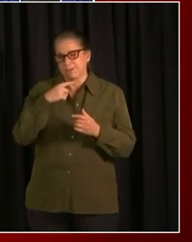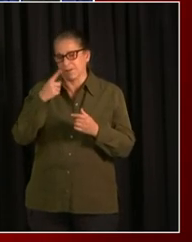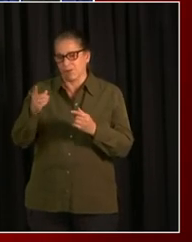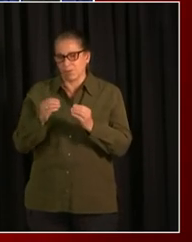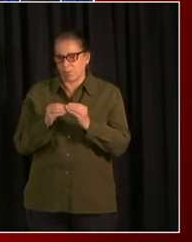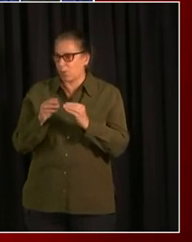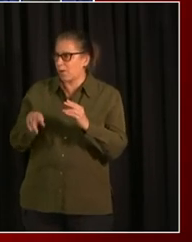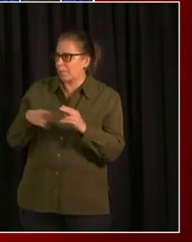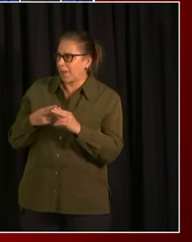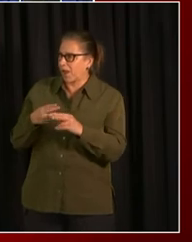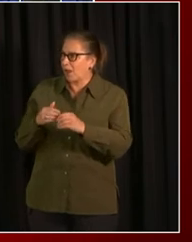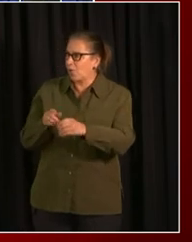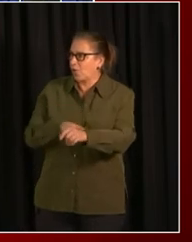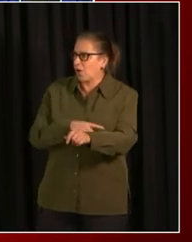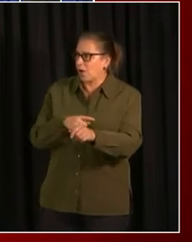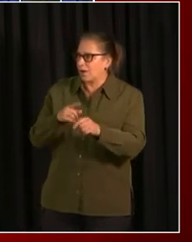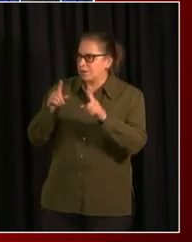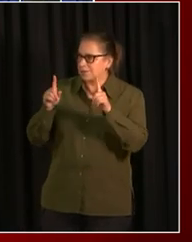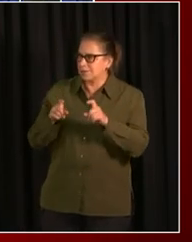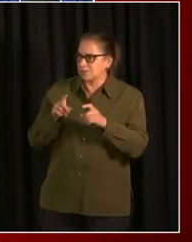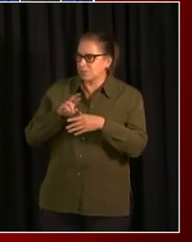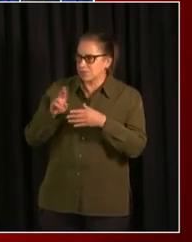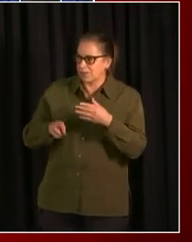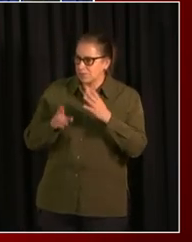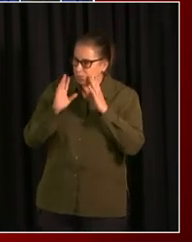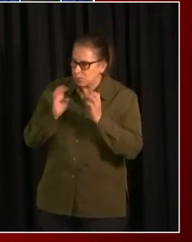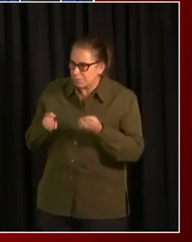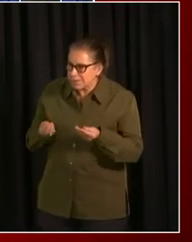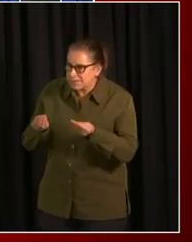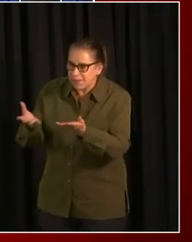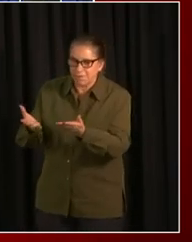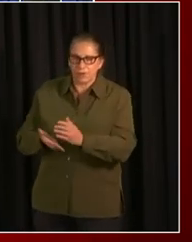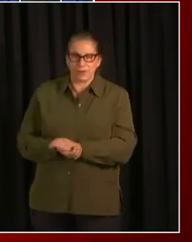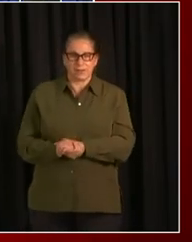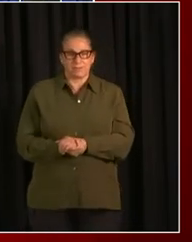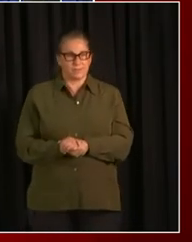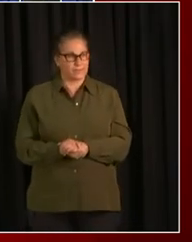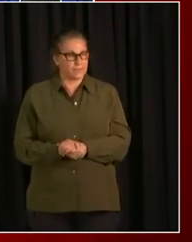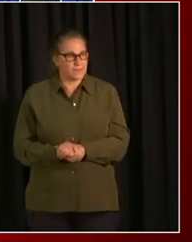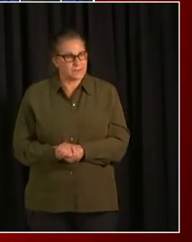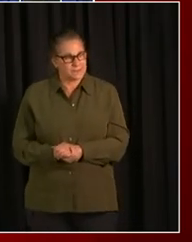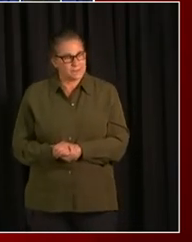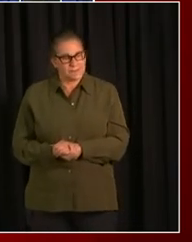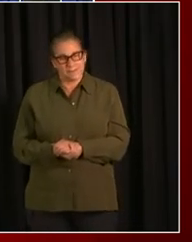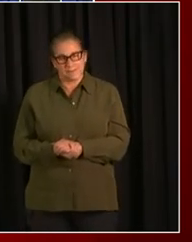or procedural testing as well. So we,